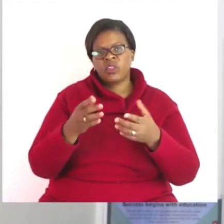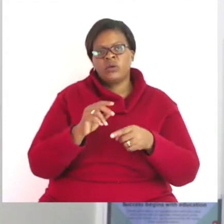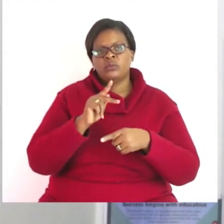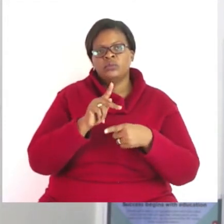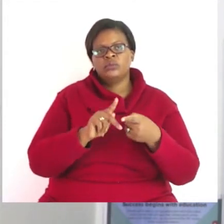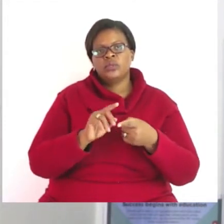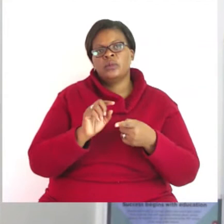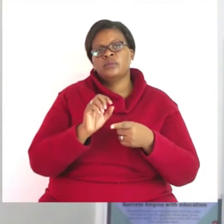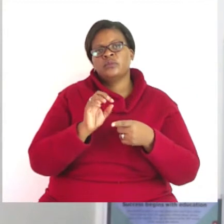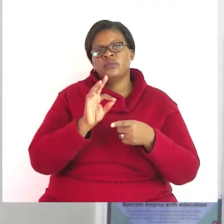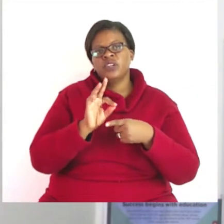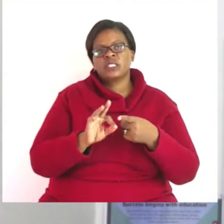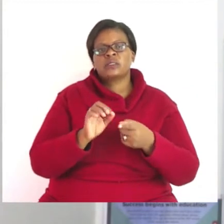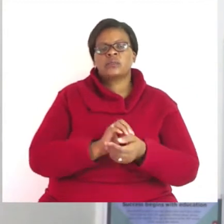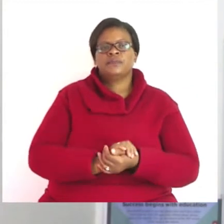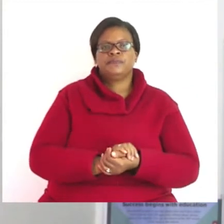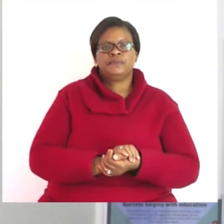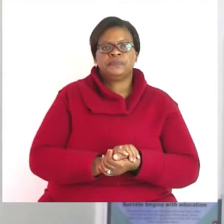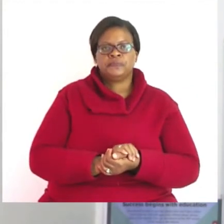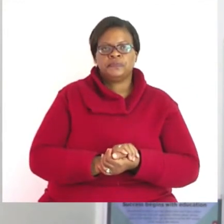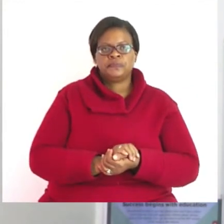or we can also say prime factors.